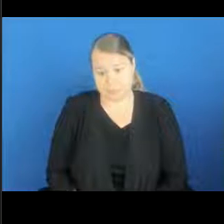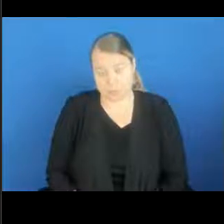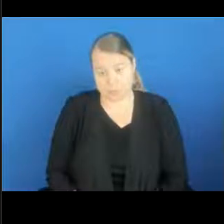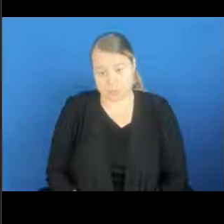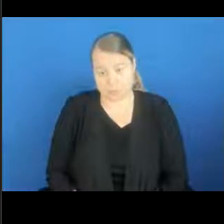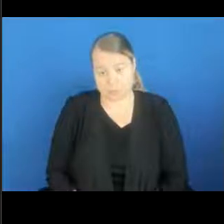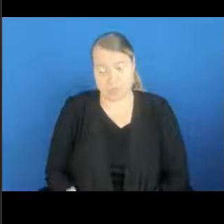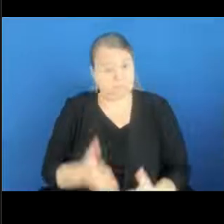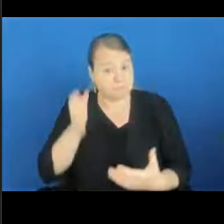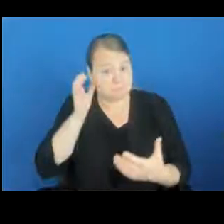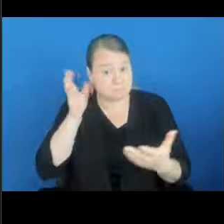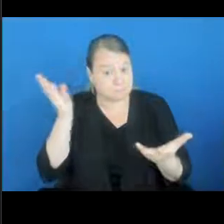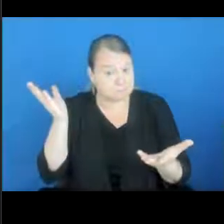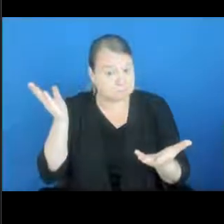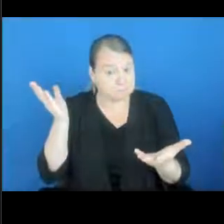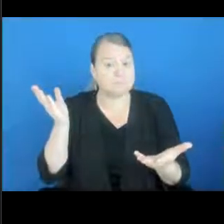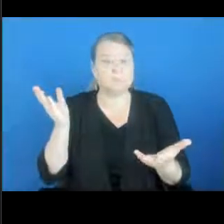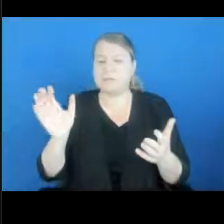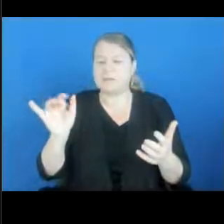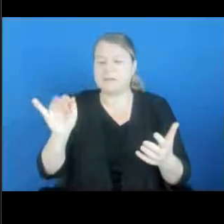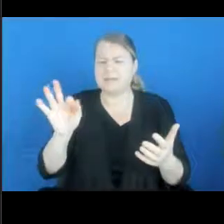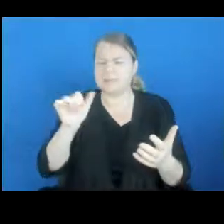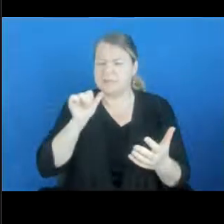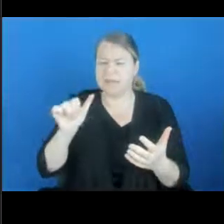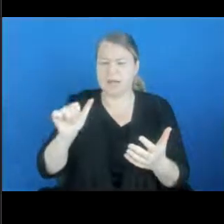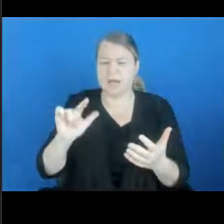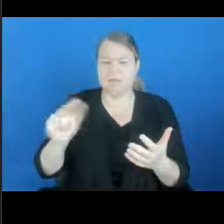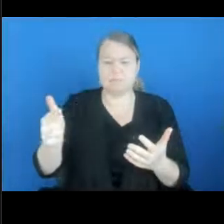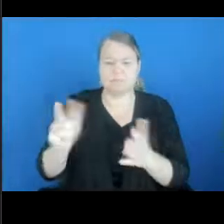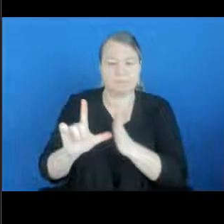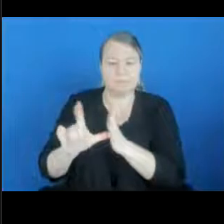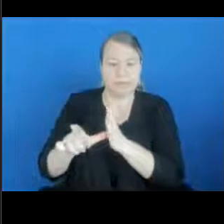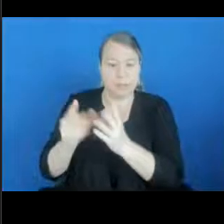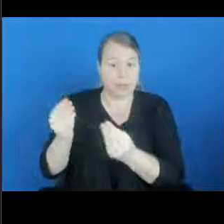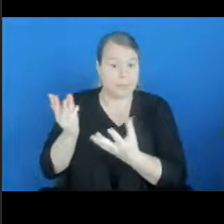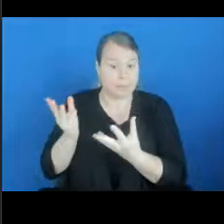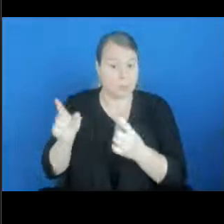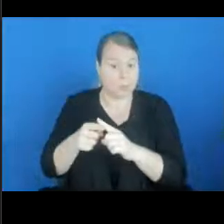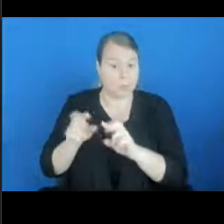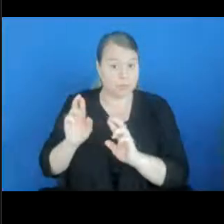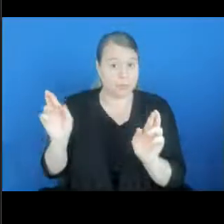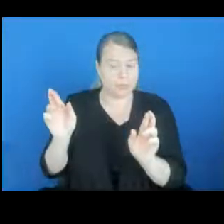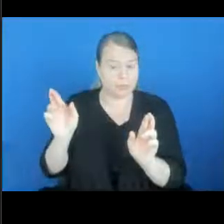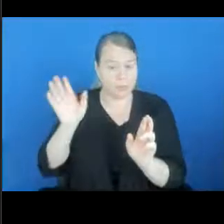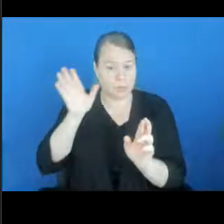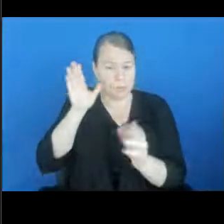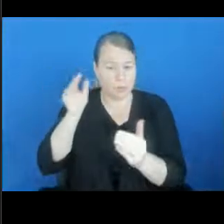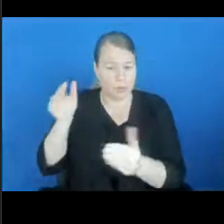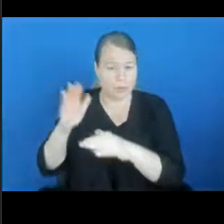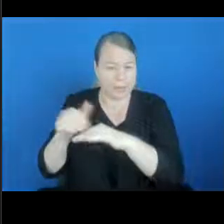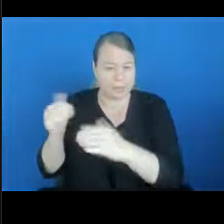All right, if not, we can always come back to you later. Just let us know and we'll go ahead and bring you back